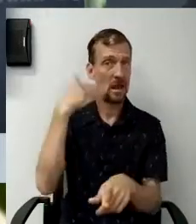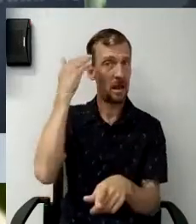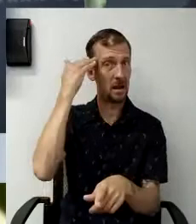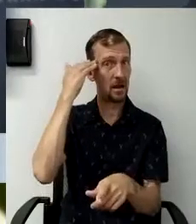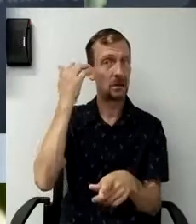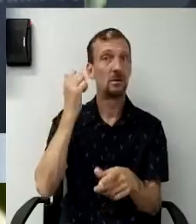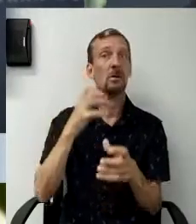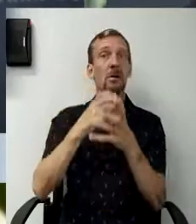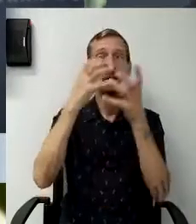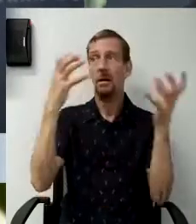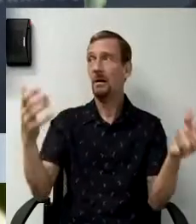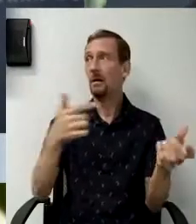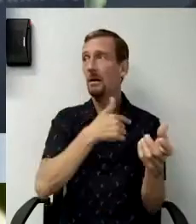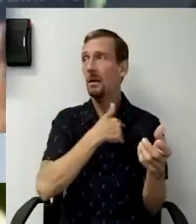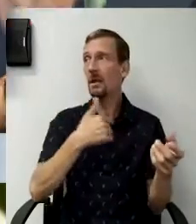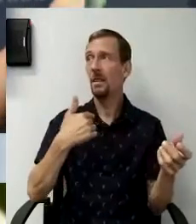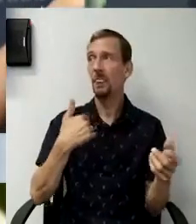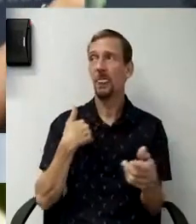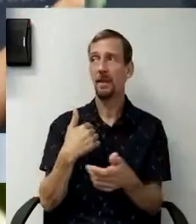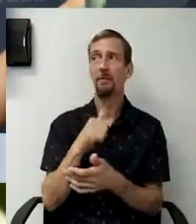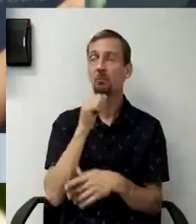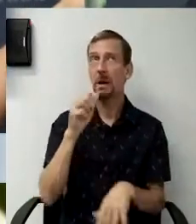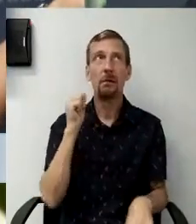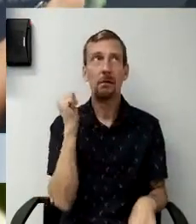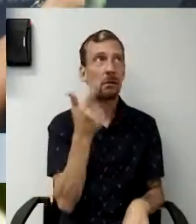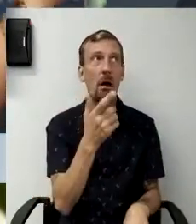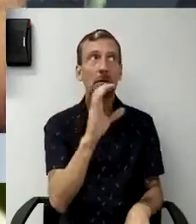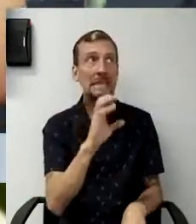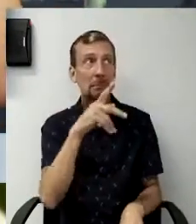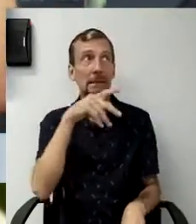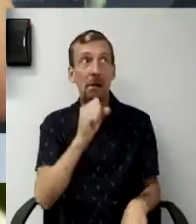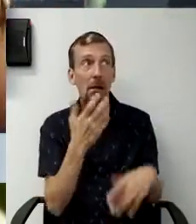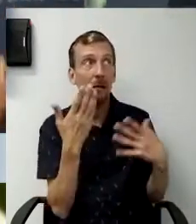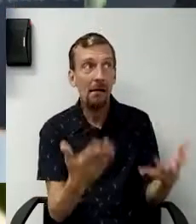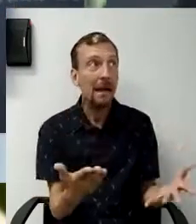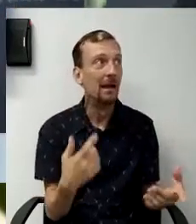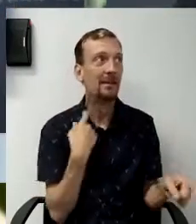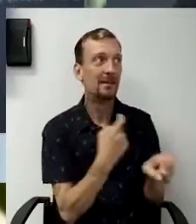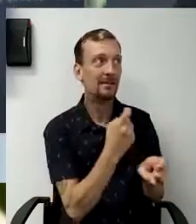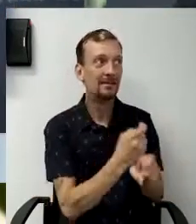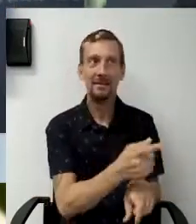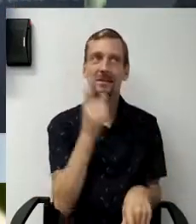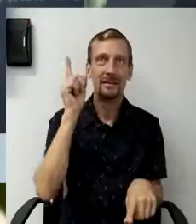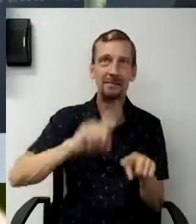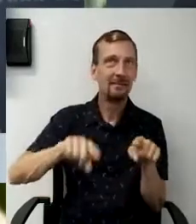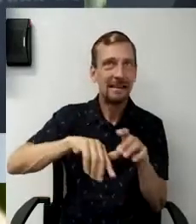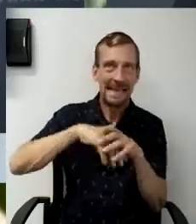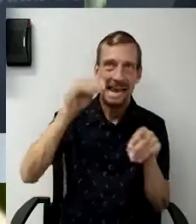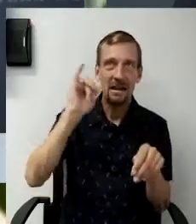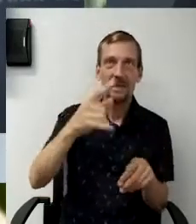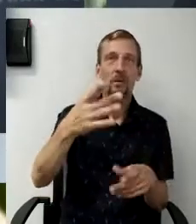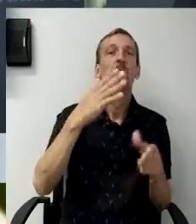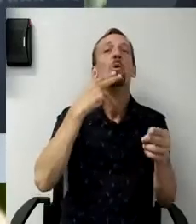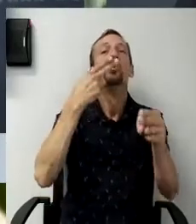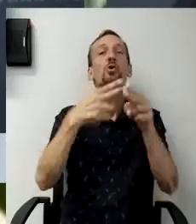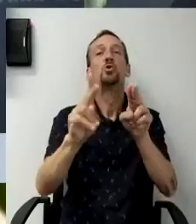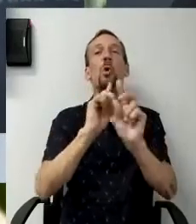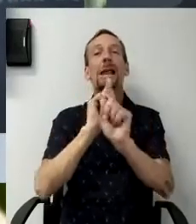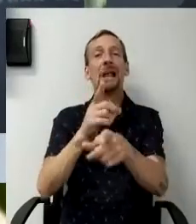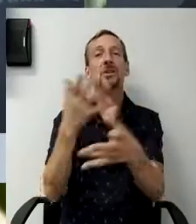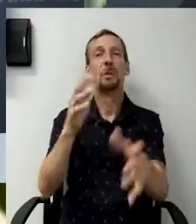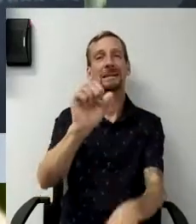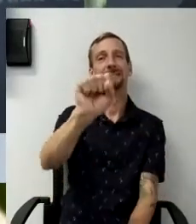are. I'm not going to get out of this one. You're not going to get out of this one yet. I guess the short answer is